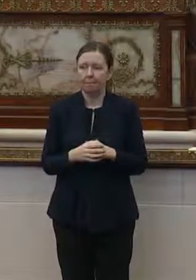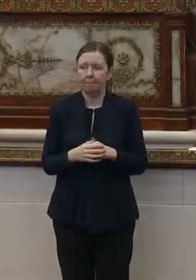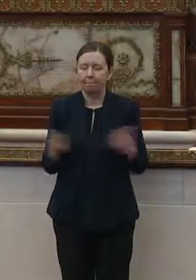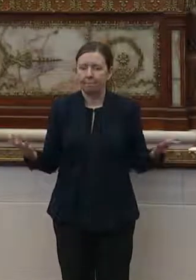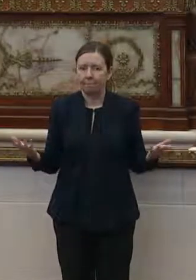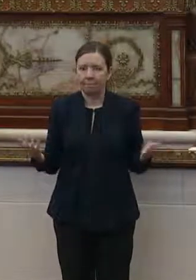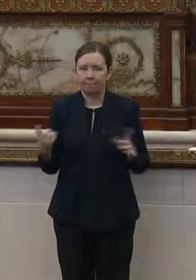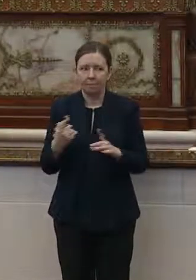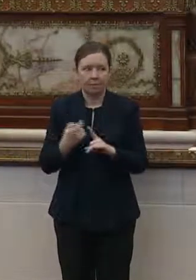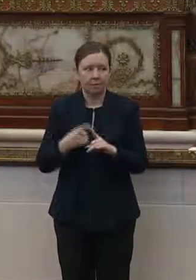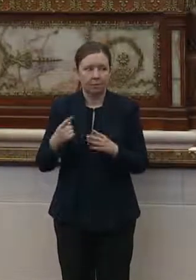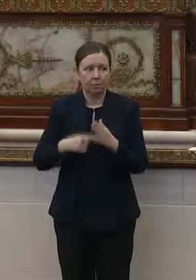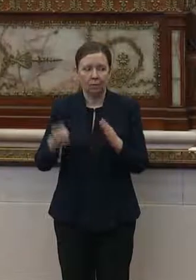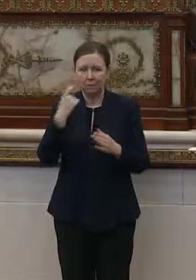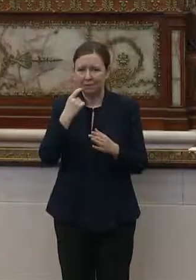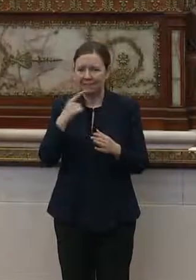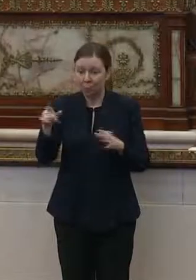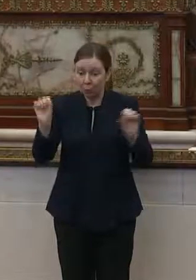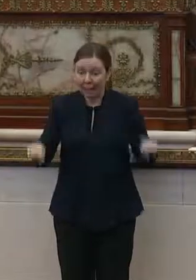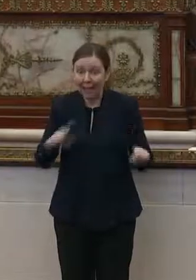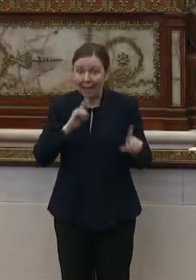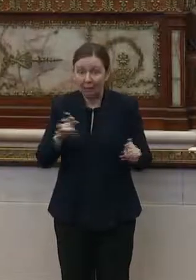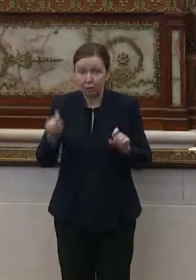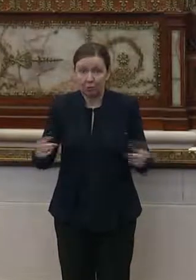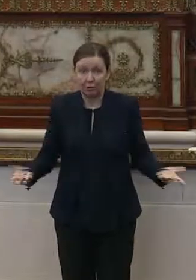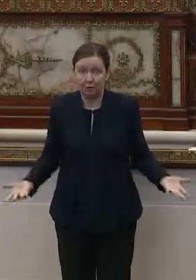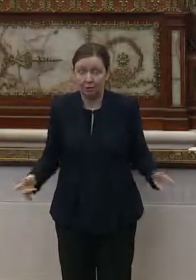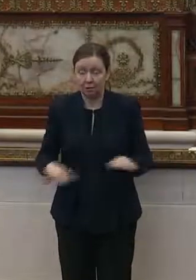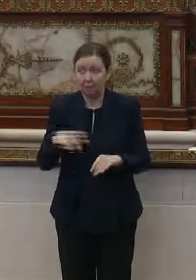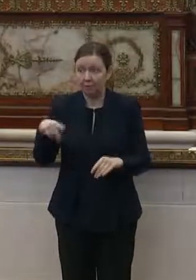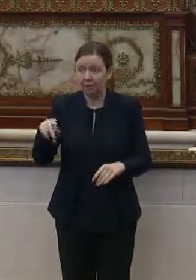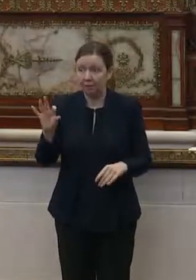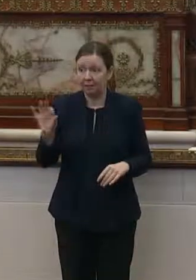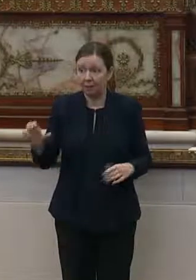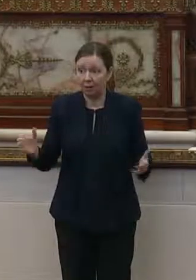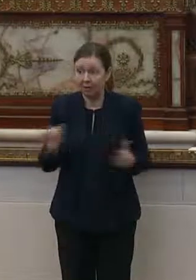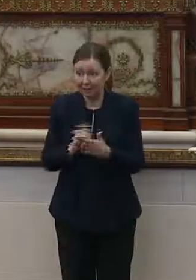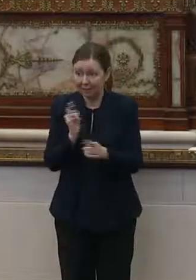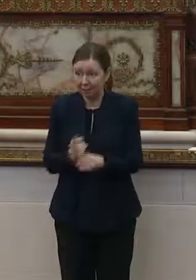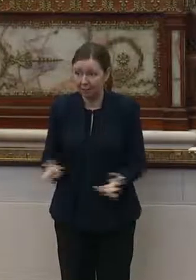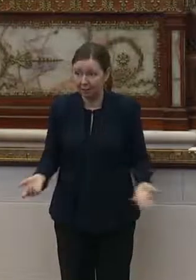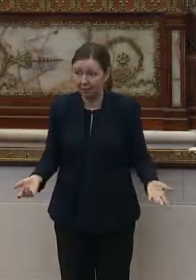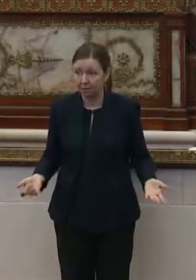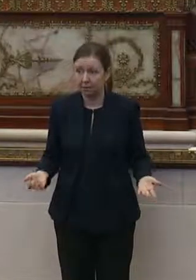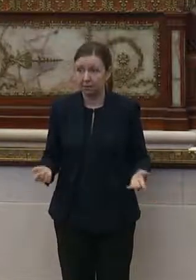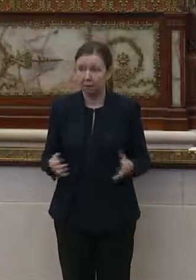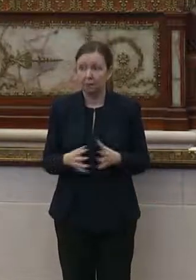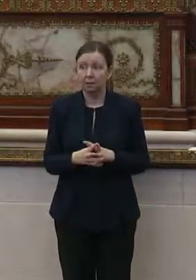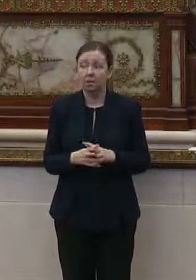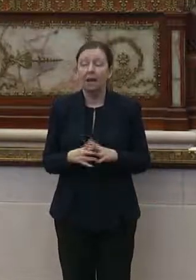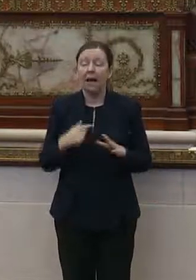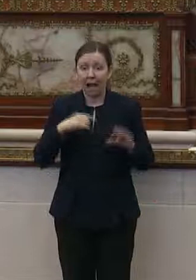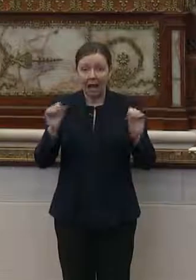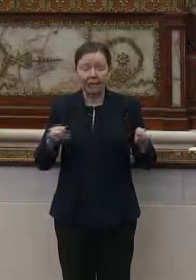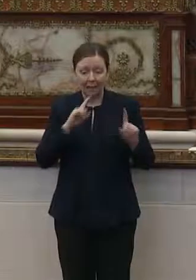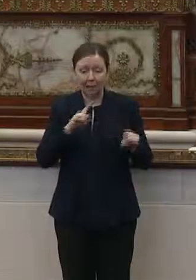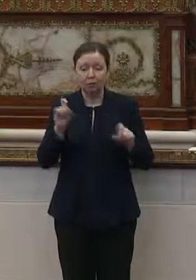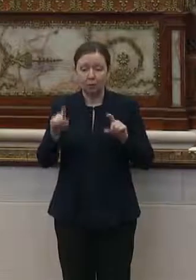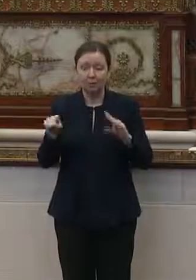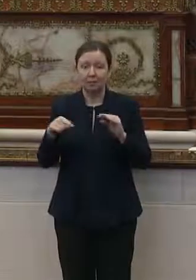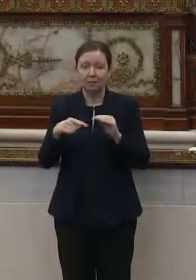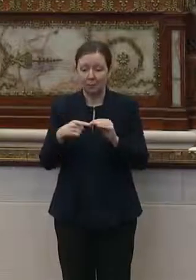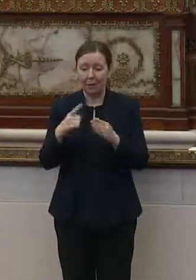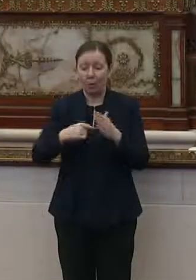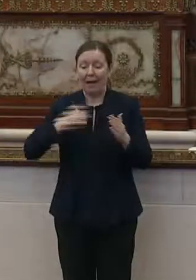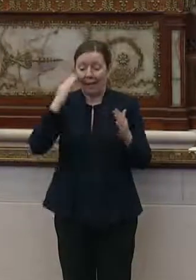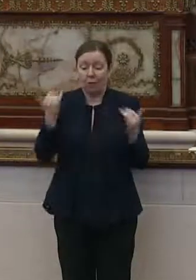From what you said today, you are able to answer questions about Philly Fighting COVID. Is that correct? I'm able to answer questions based on what I